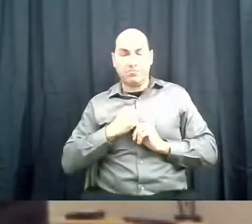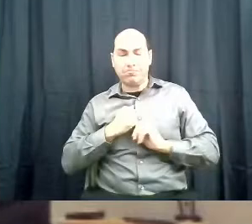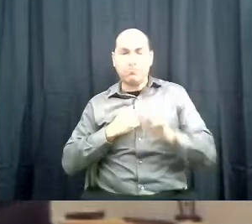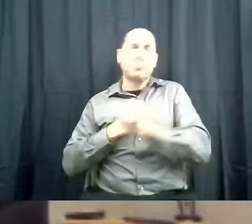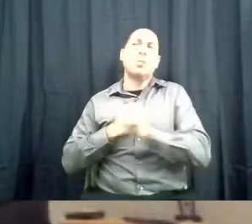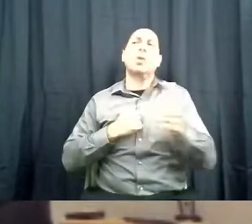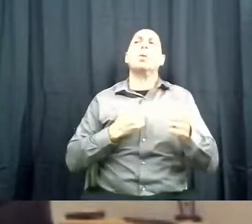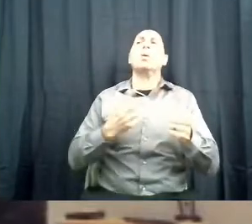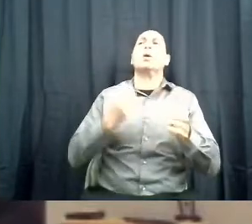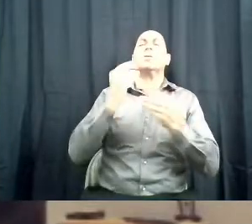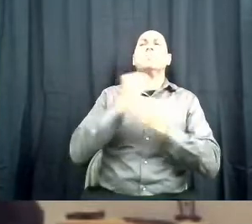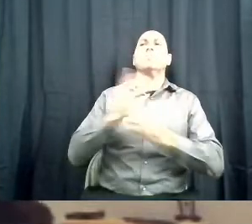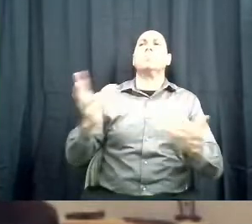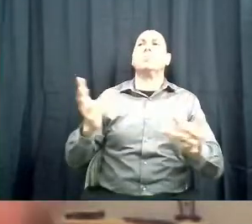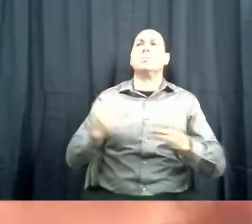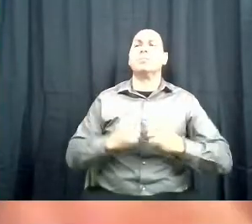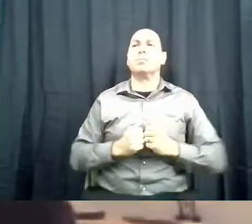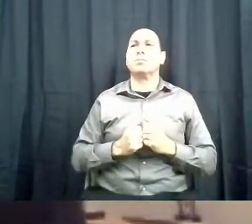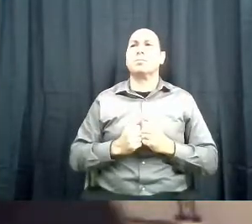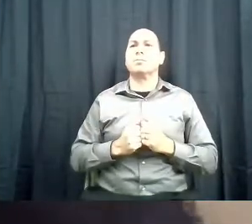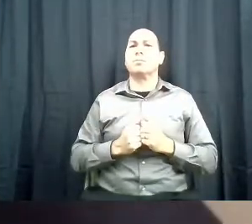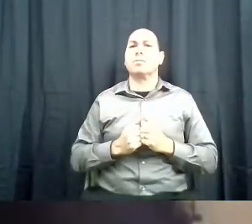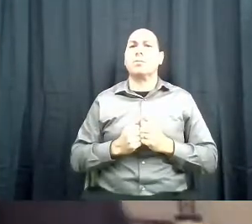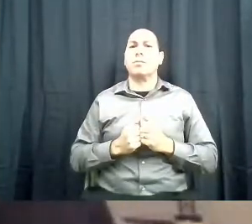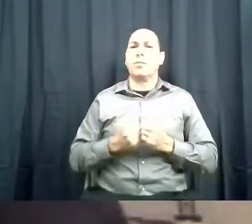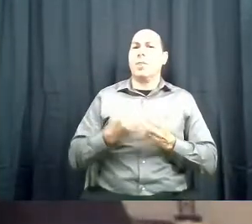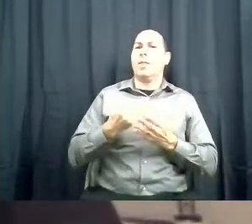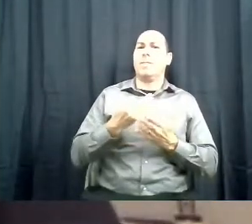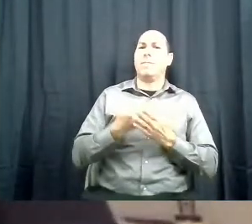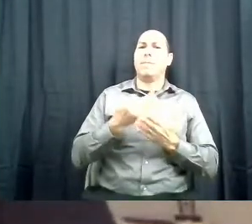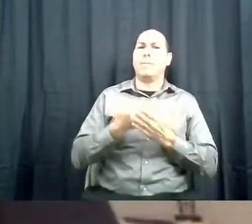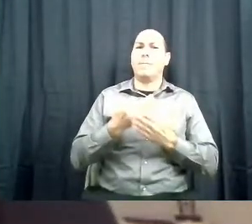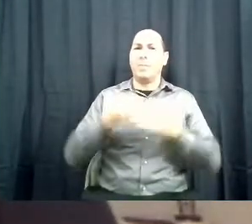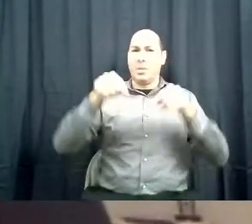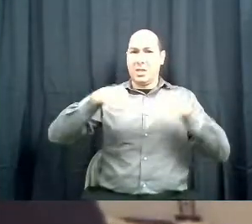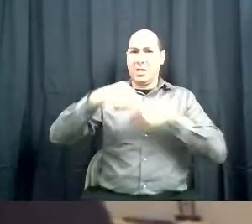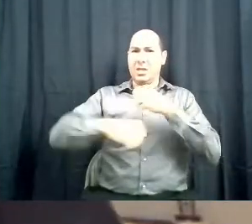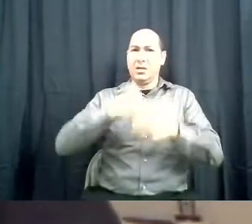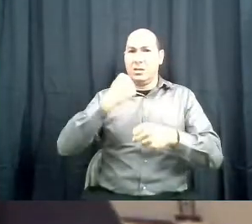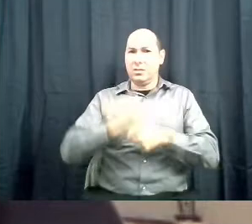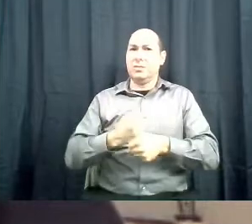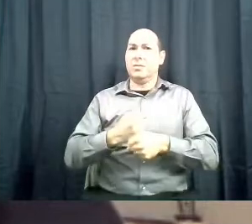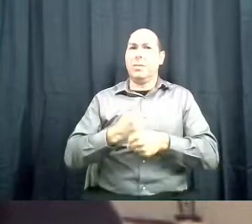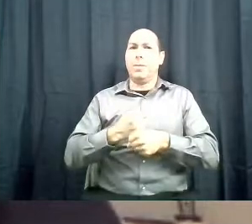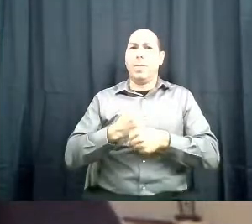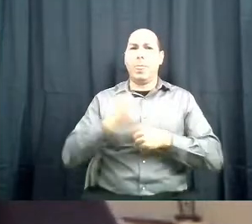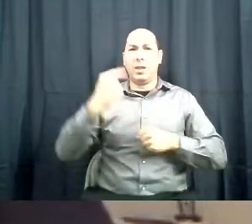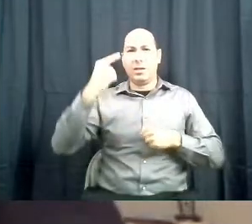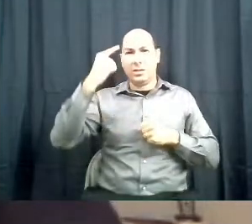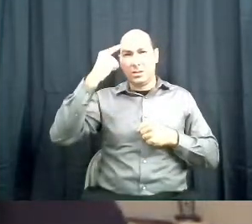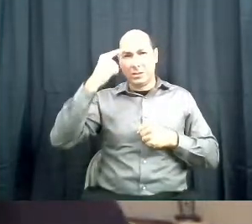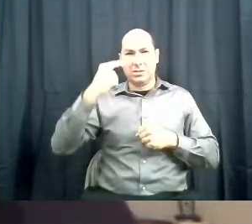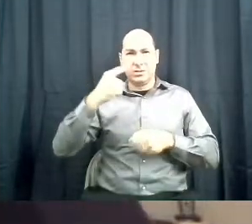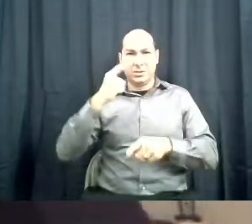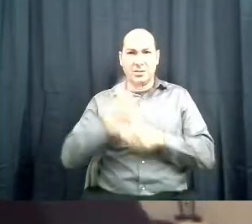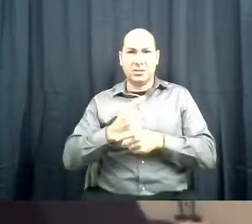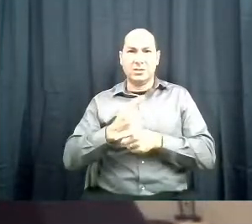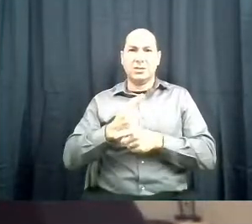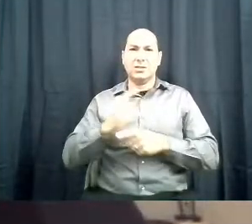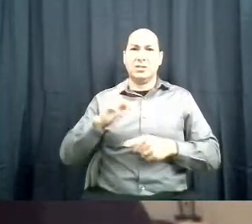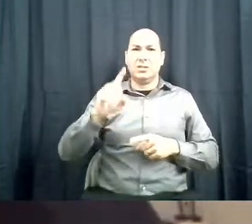is on the finances is, this year, I think I have this right, it's 700 and some